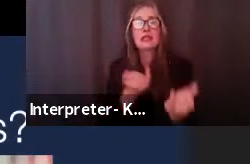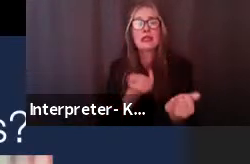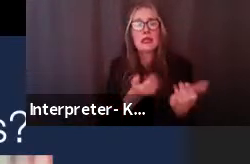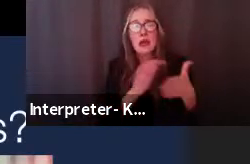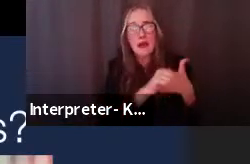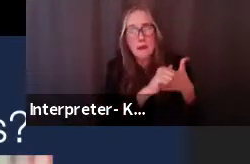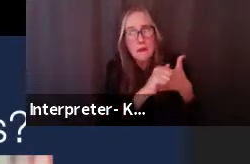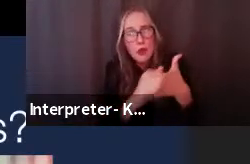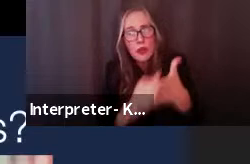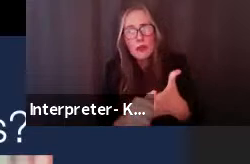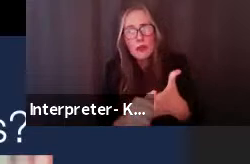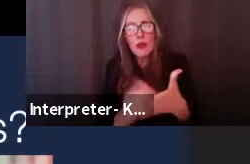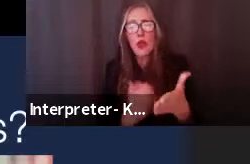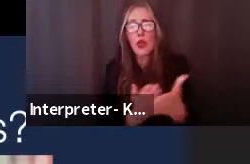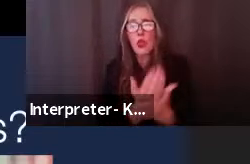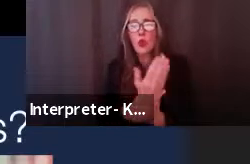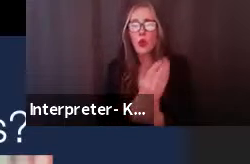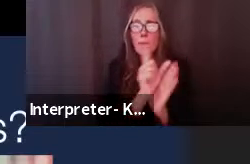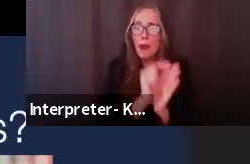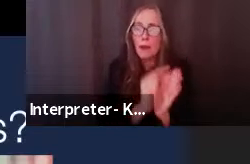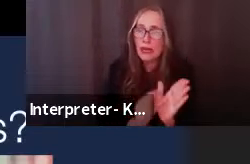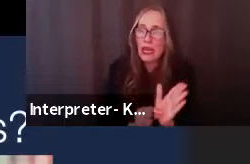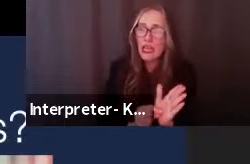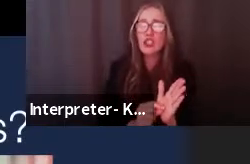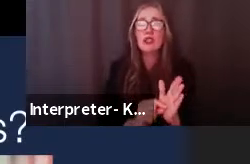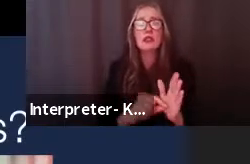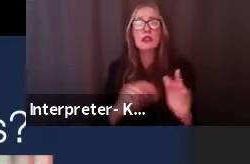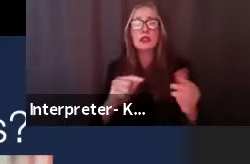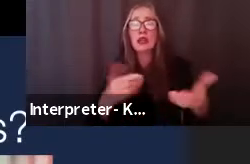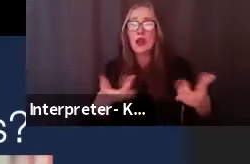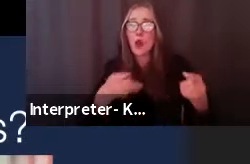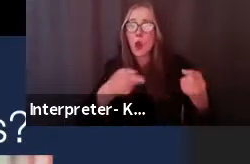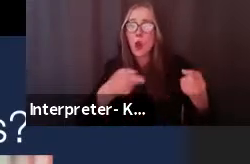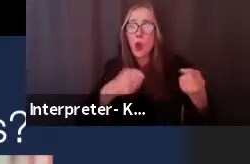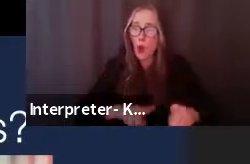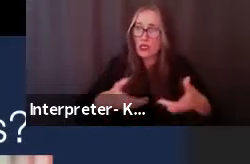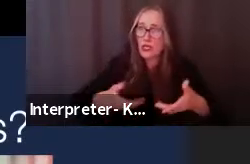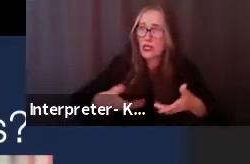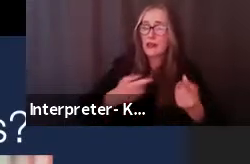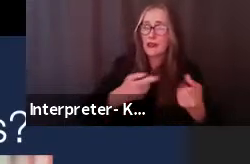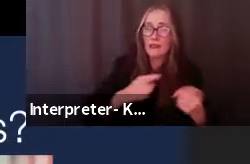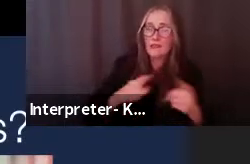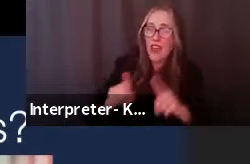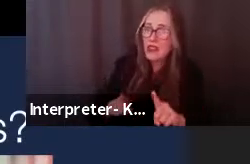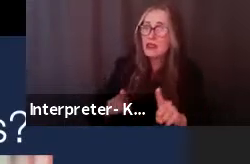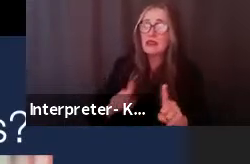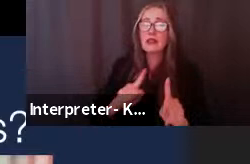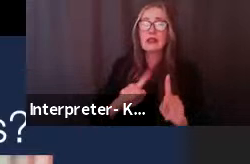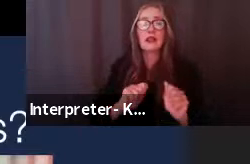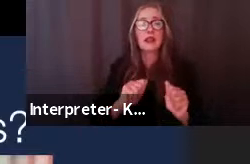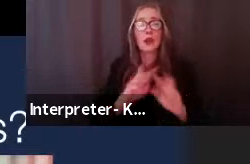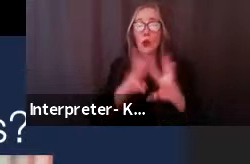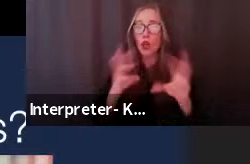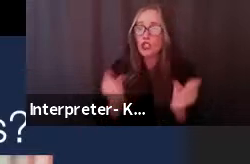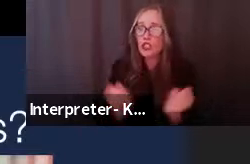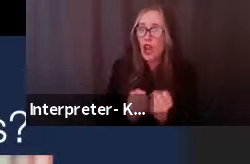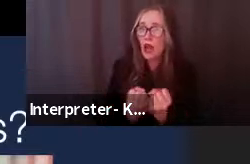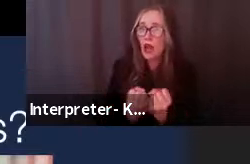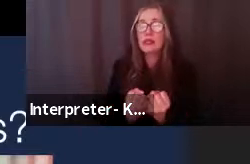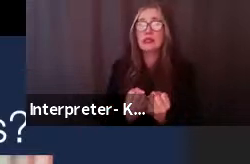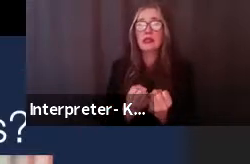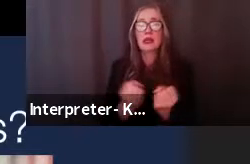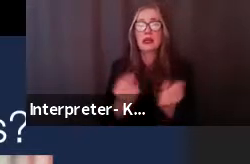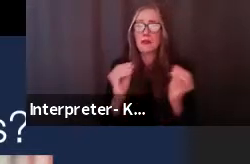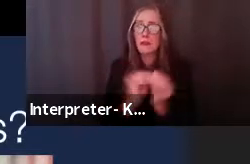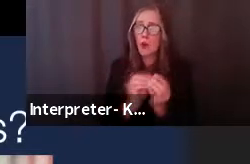events publications and um and and trying to make even more visible um community expert knowledge